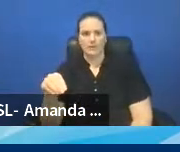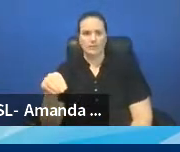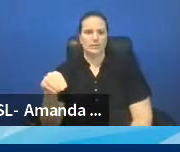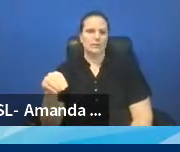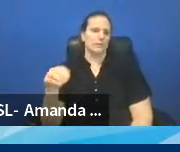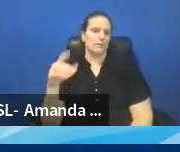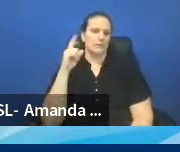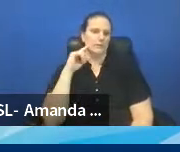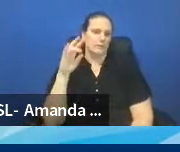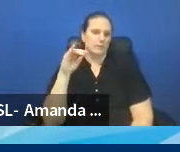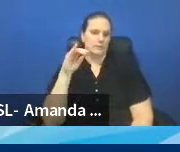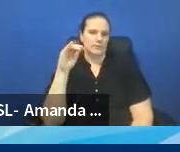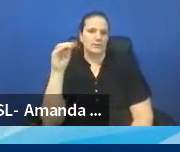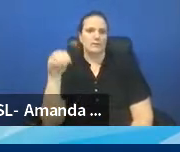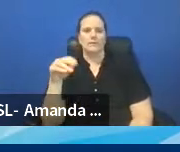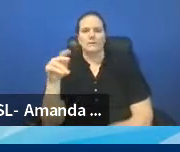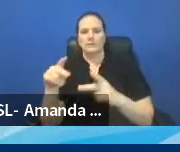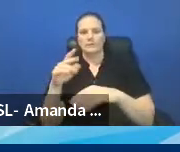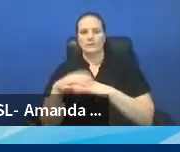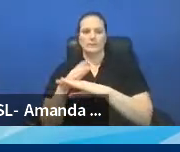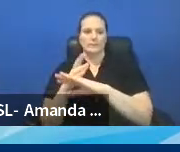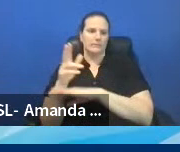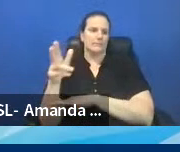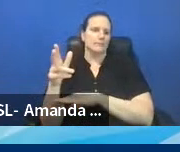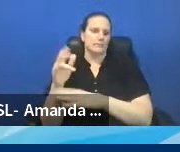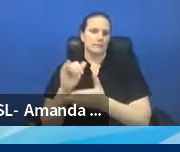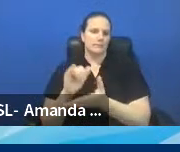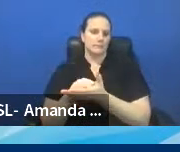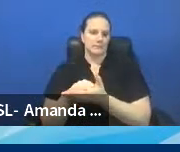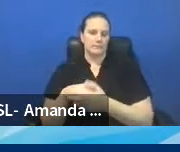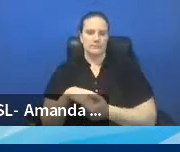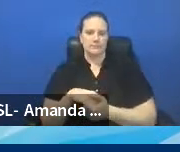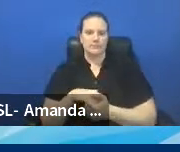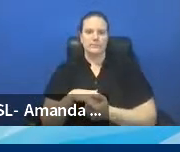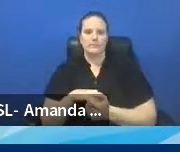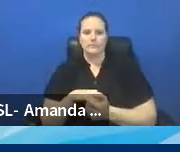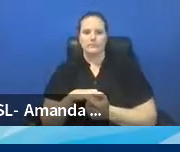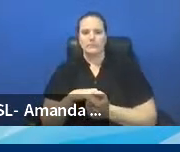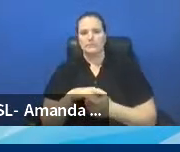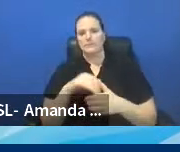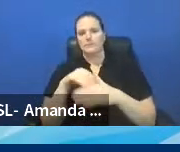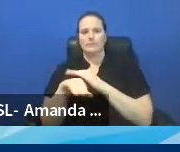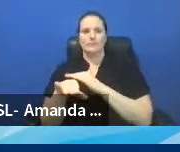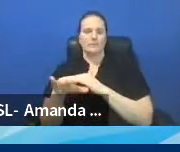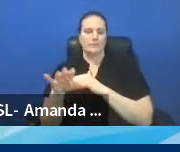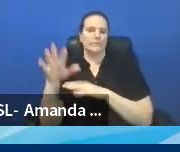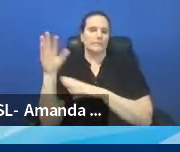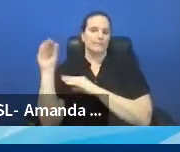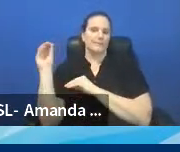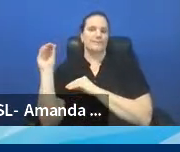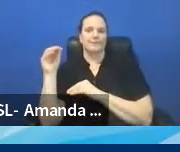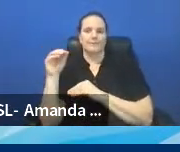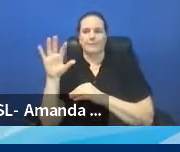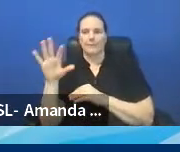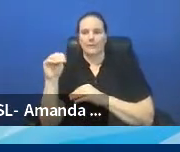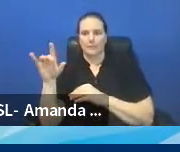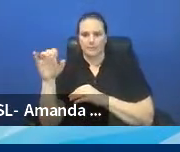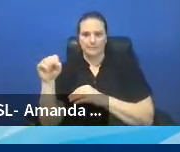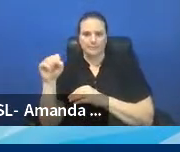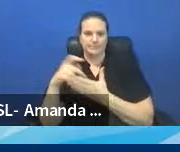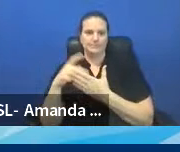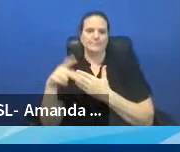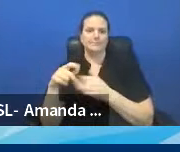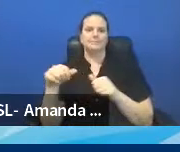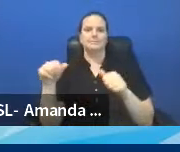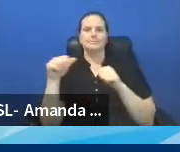70% of the vehicles that travel on I-5, they enter and or exit within the 5 miles of our program area. So that means